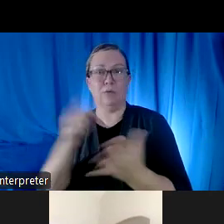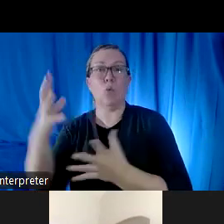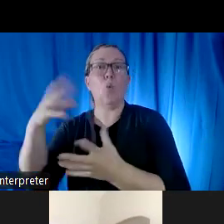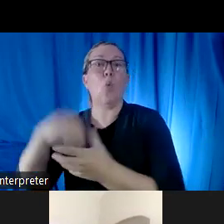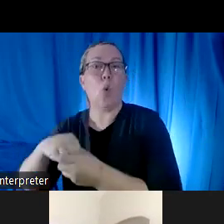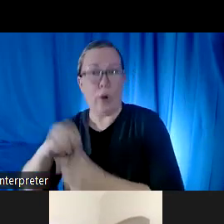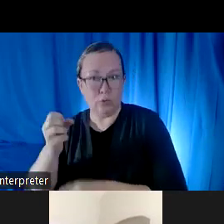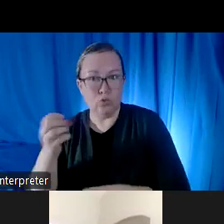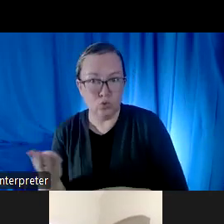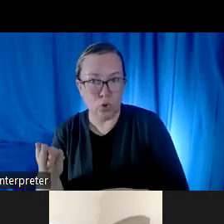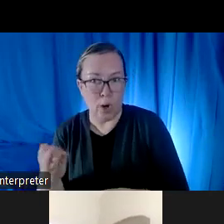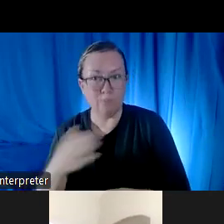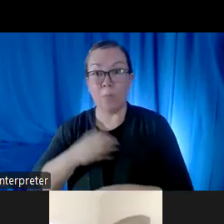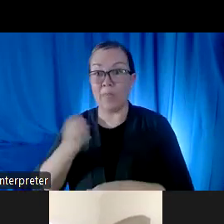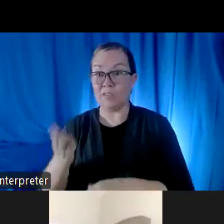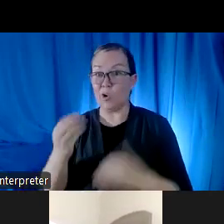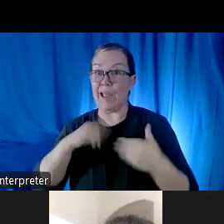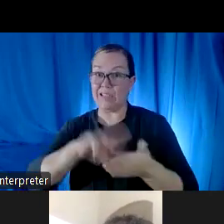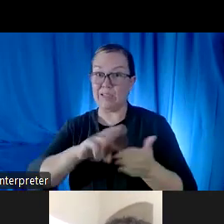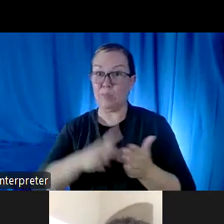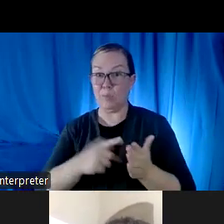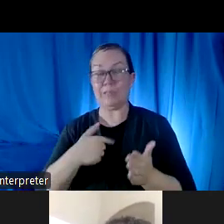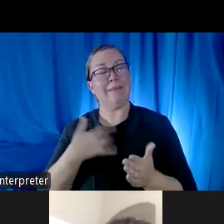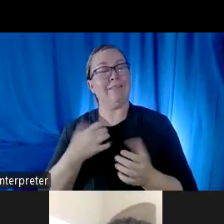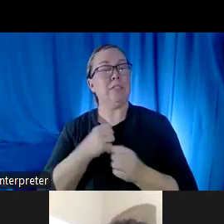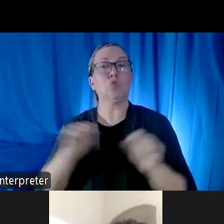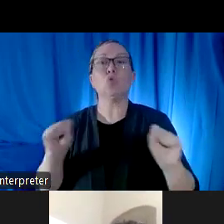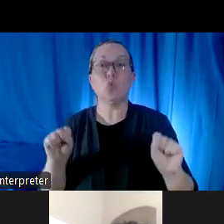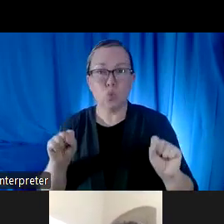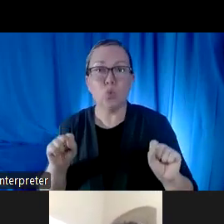My job gives me a purpose and I feel secure.